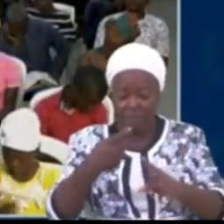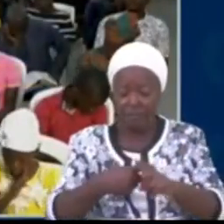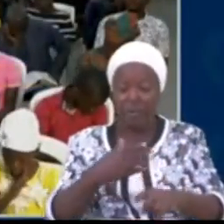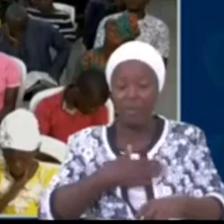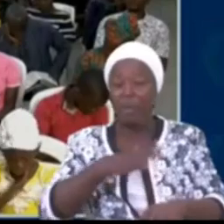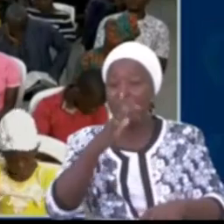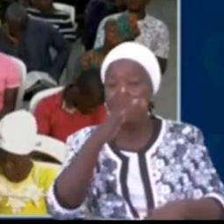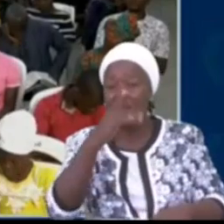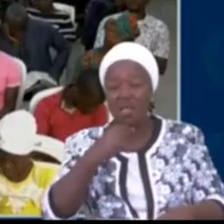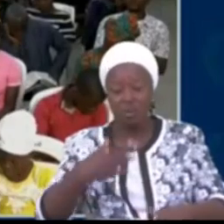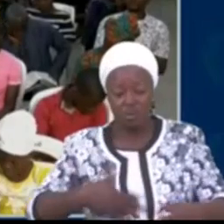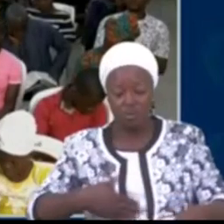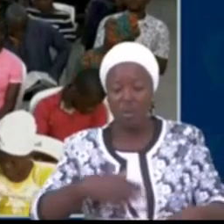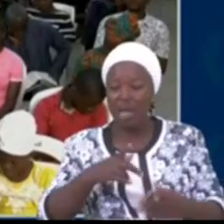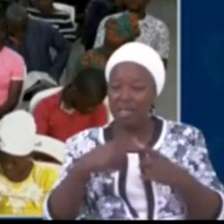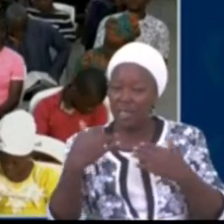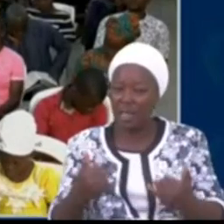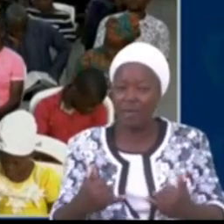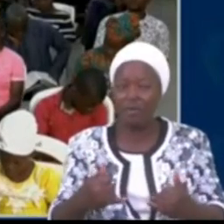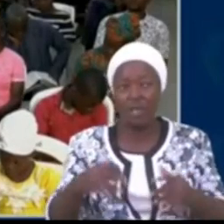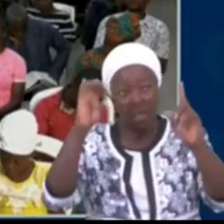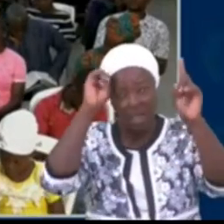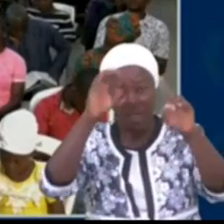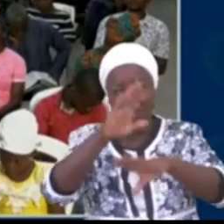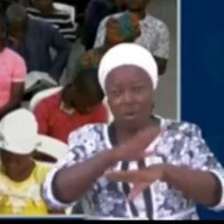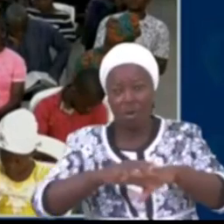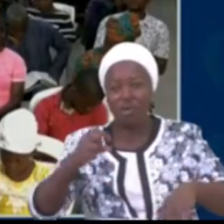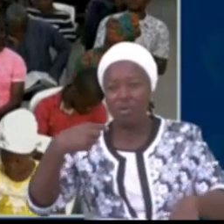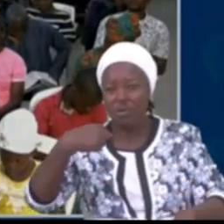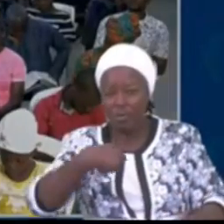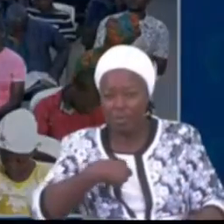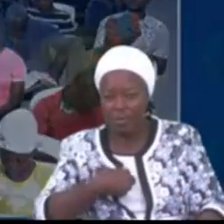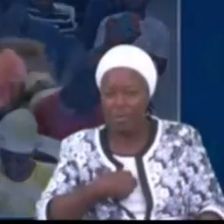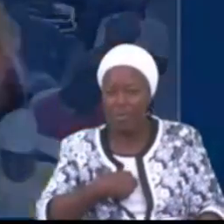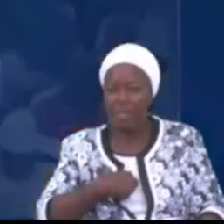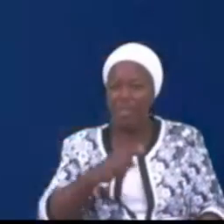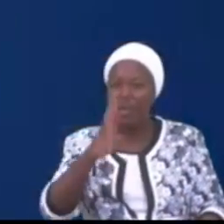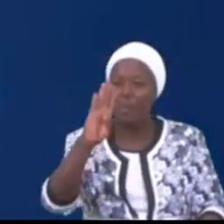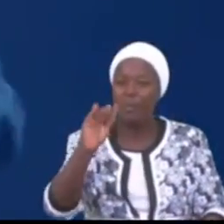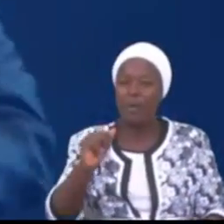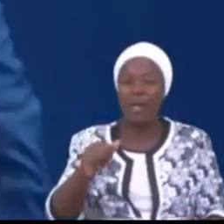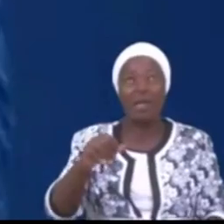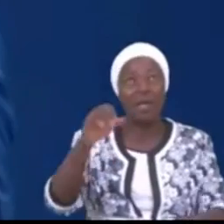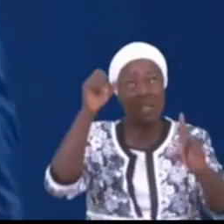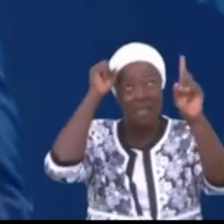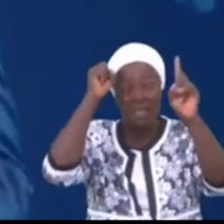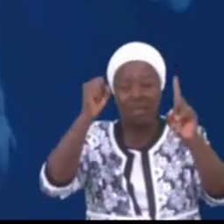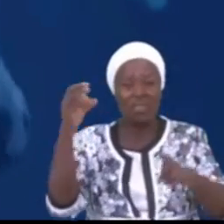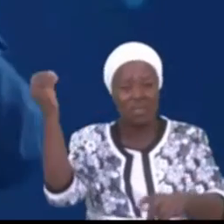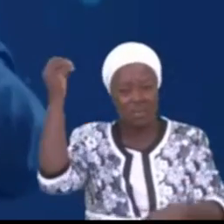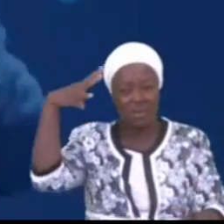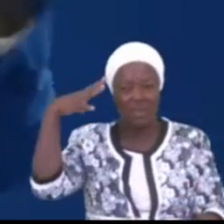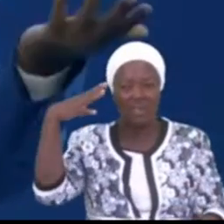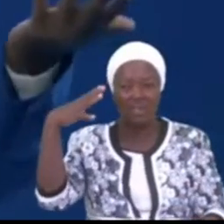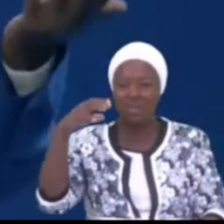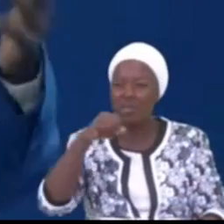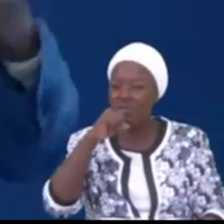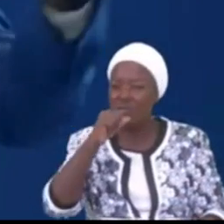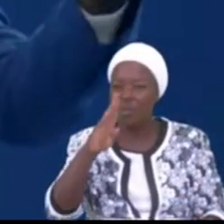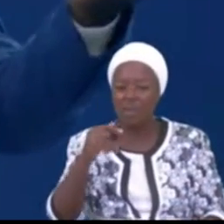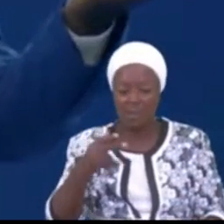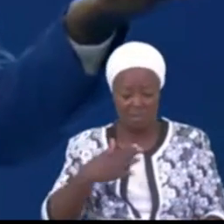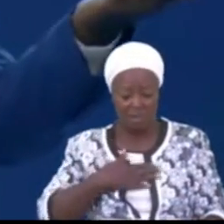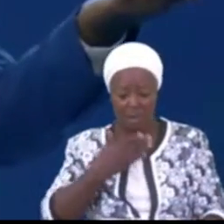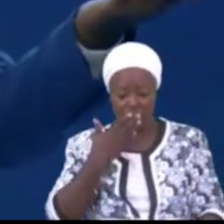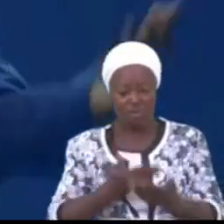womb, but now he called me by his grace, not by my good works,